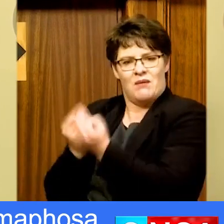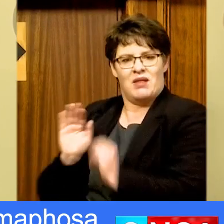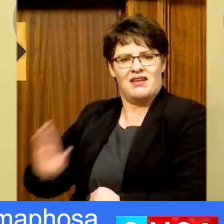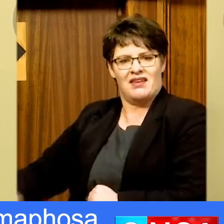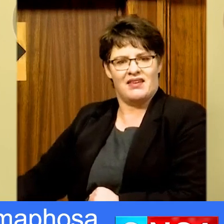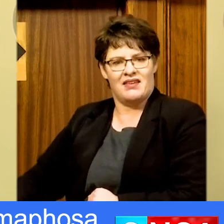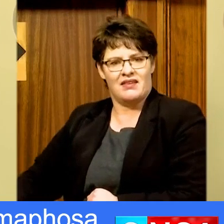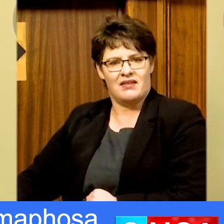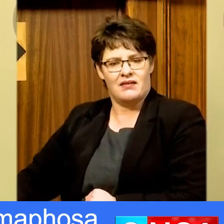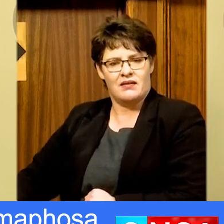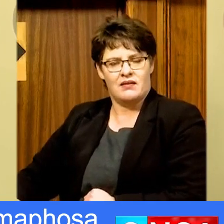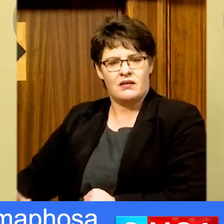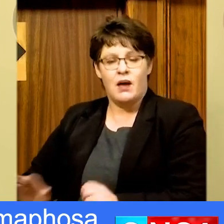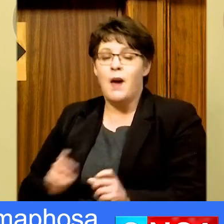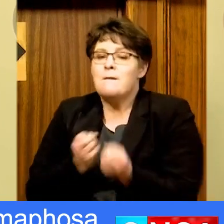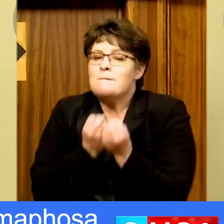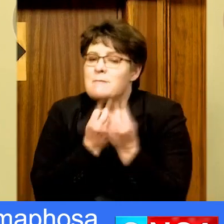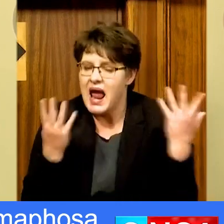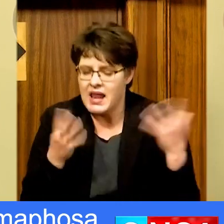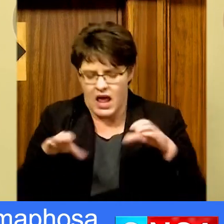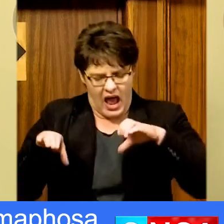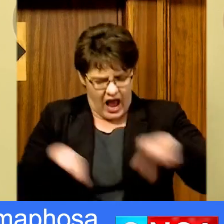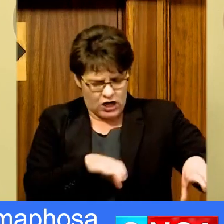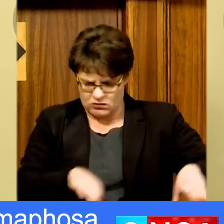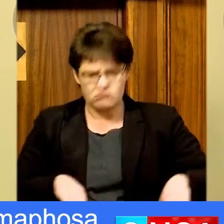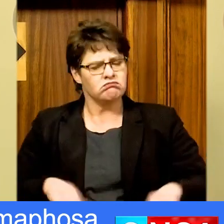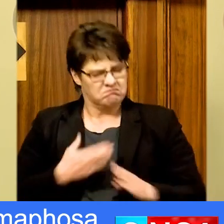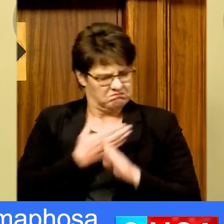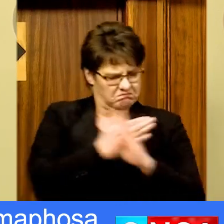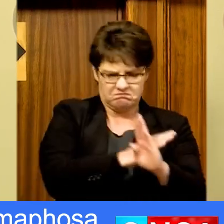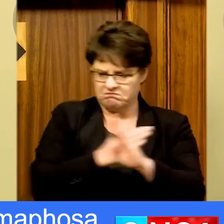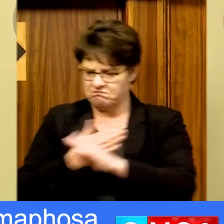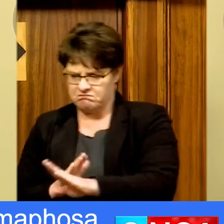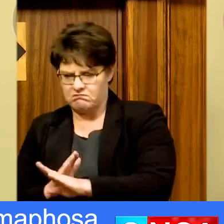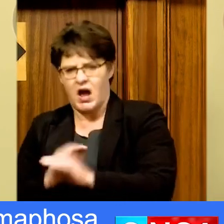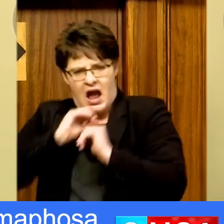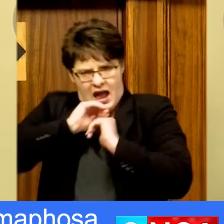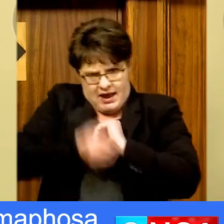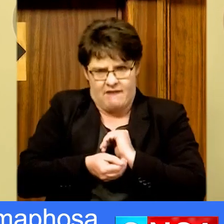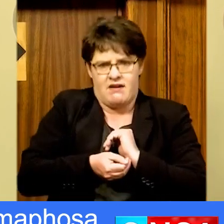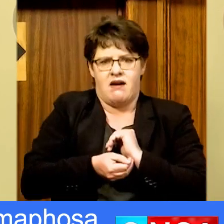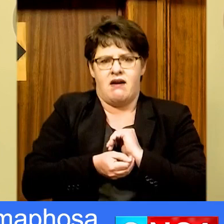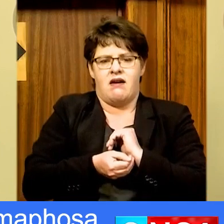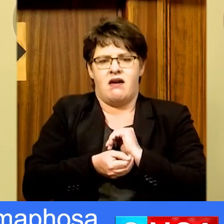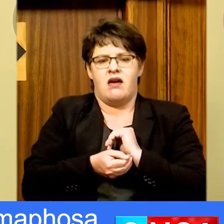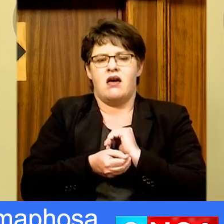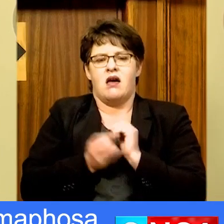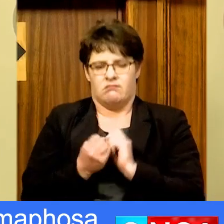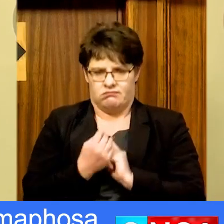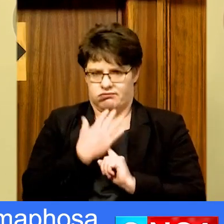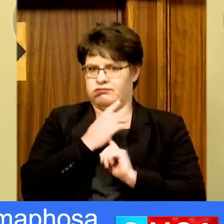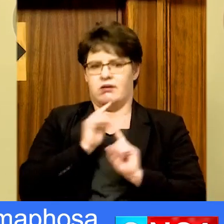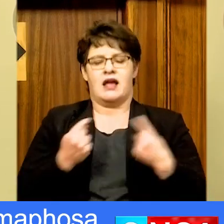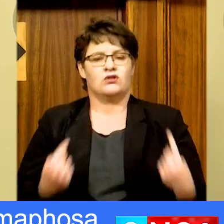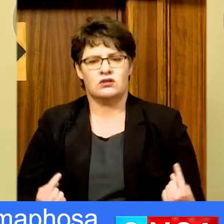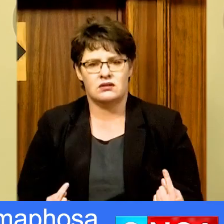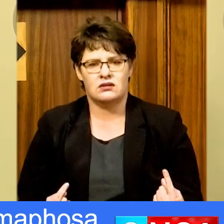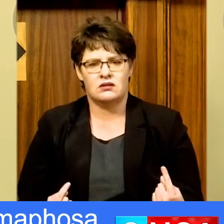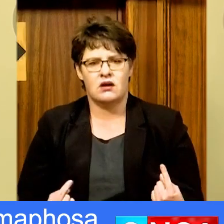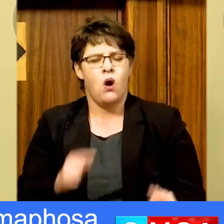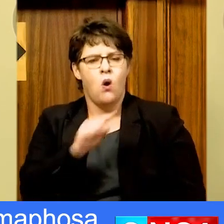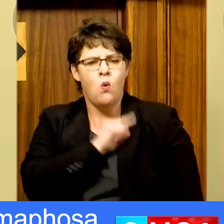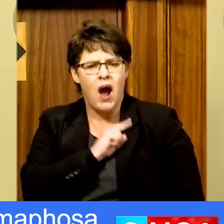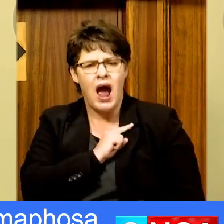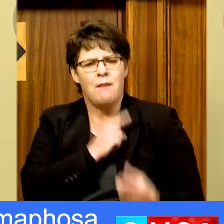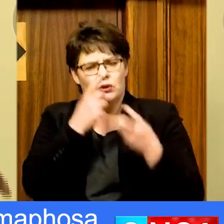Most of our people have taken action to prevent the spread of the virus by embarking